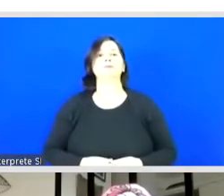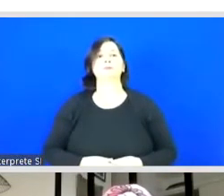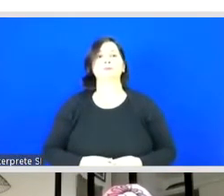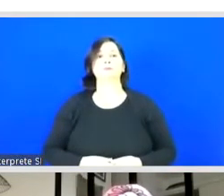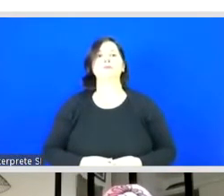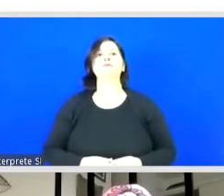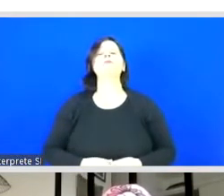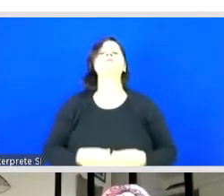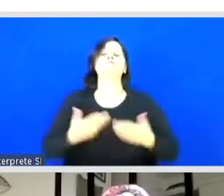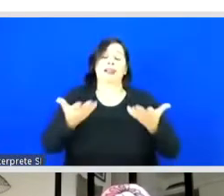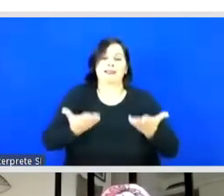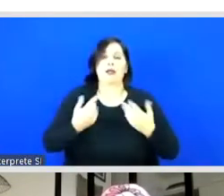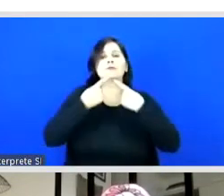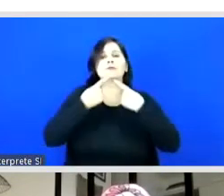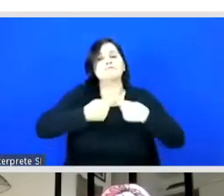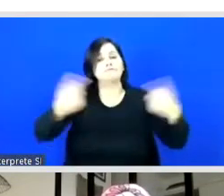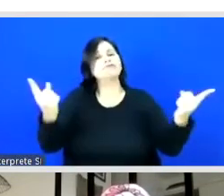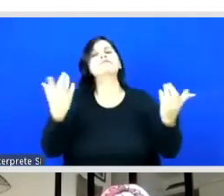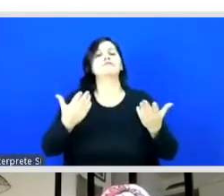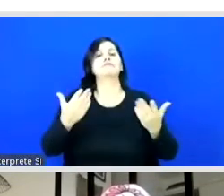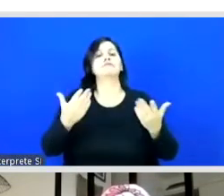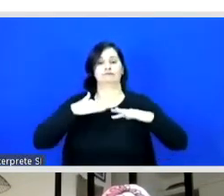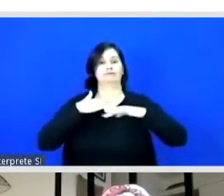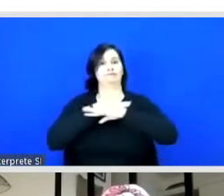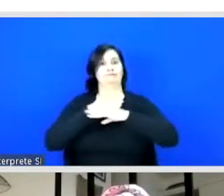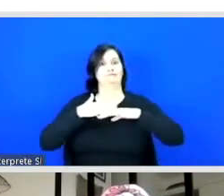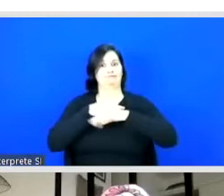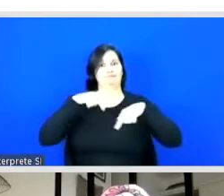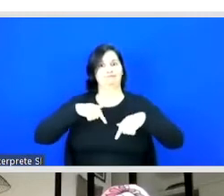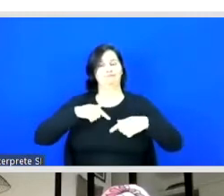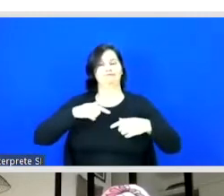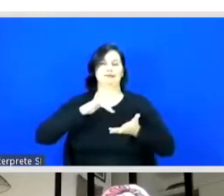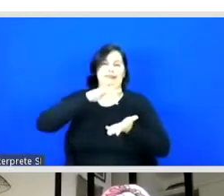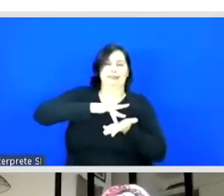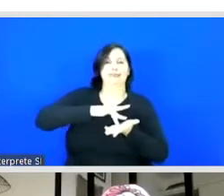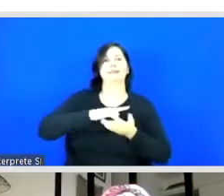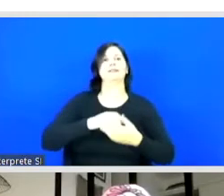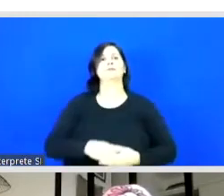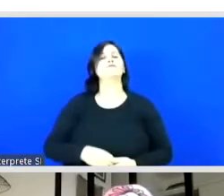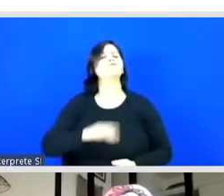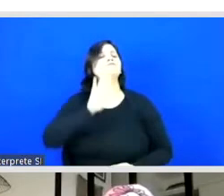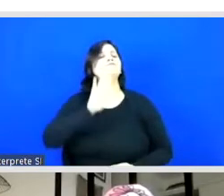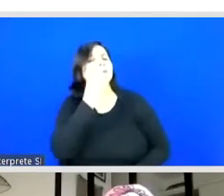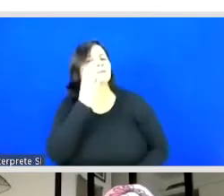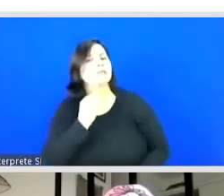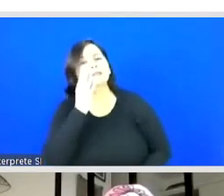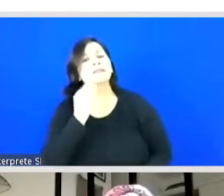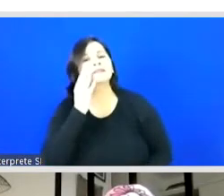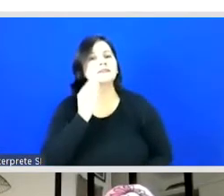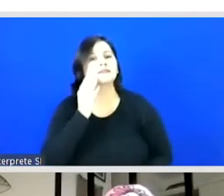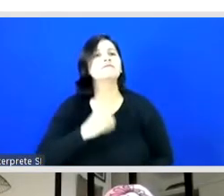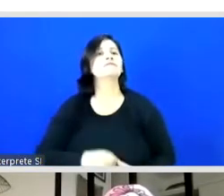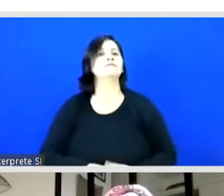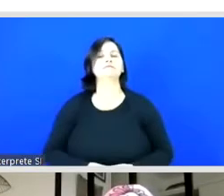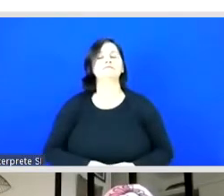In your experience, can you tell us why is it important that women are at the table? Why is it